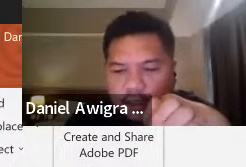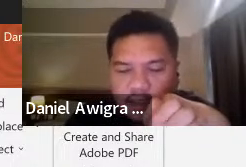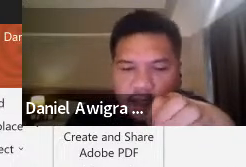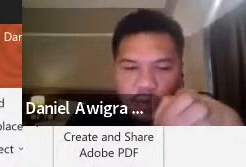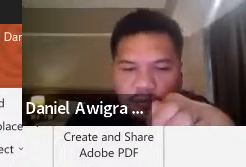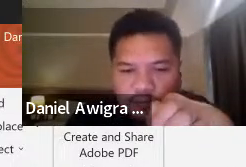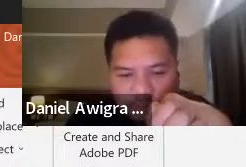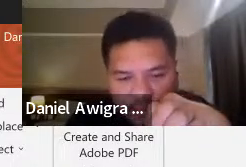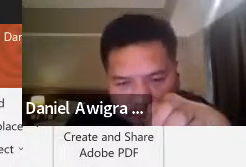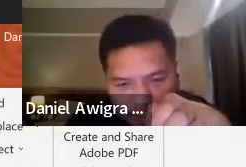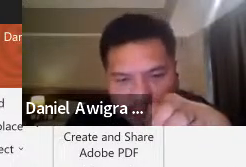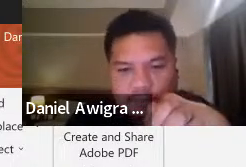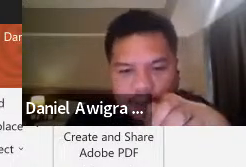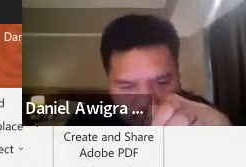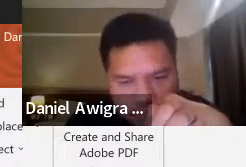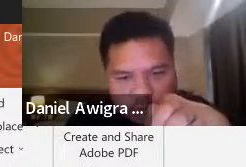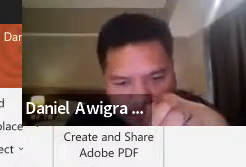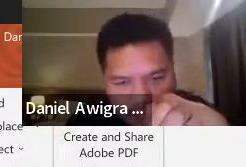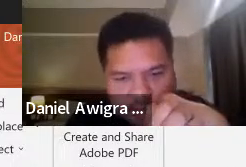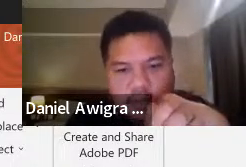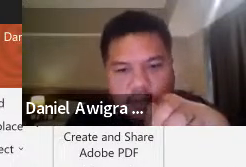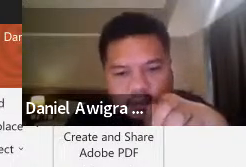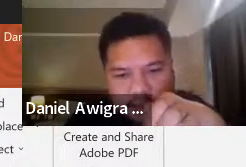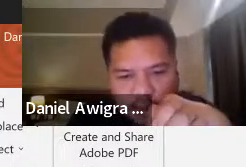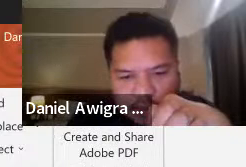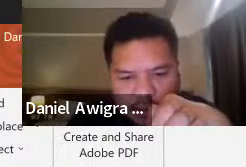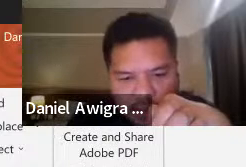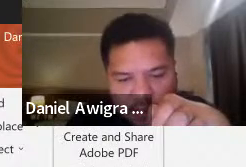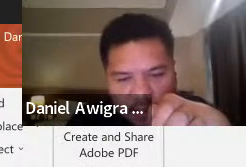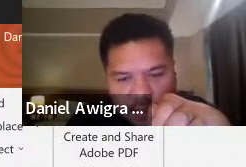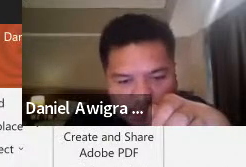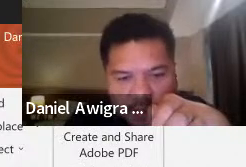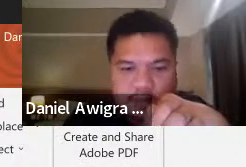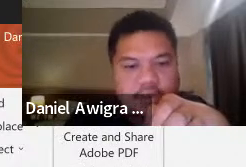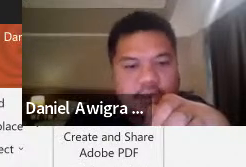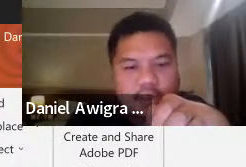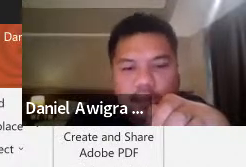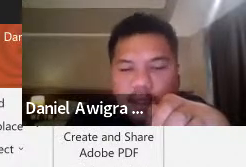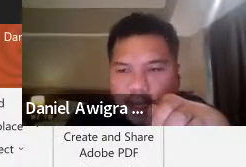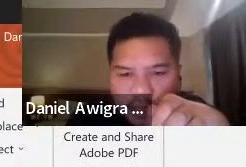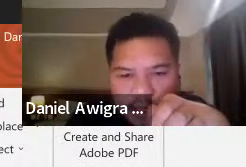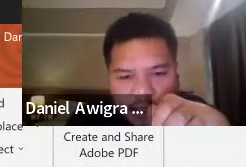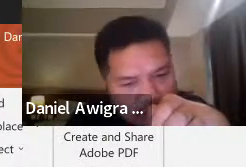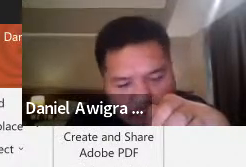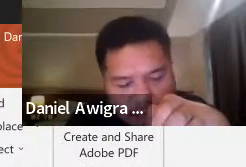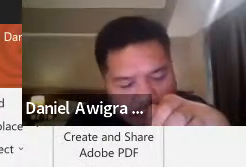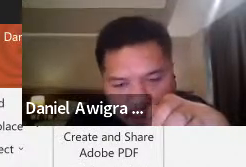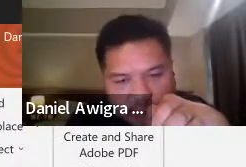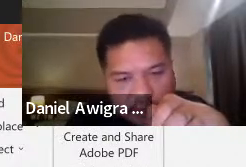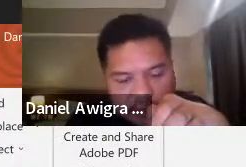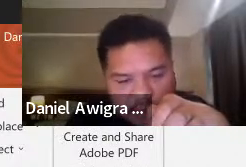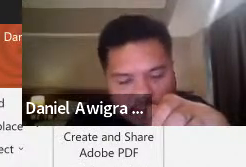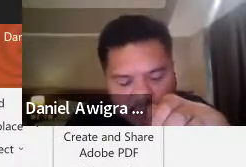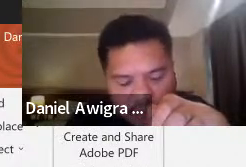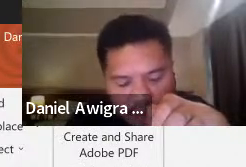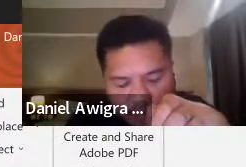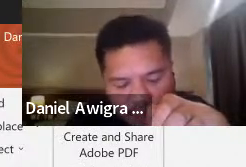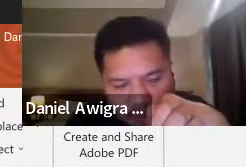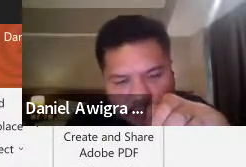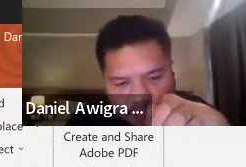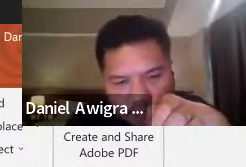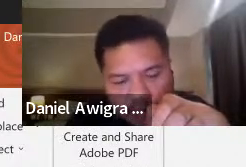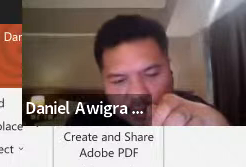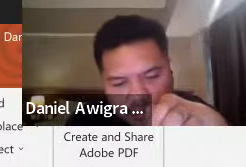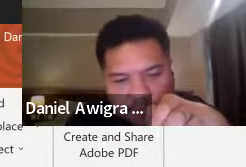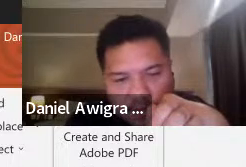only get away from the death penalty, but also get certain remedies. And I really I'm